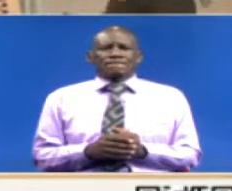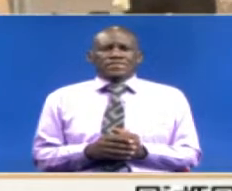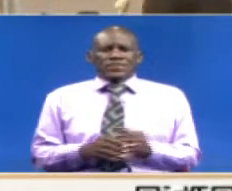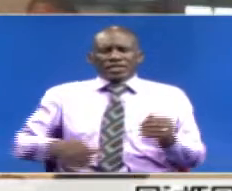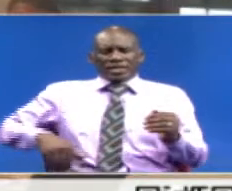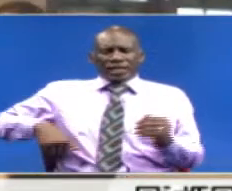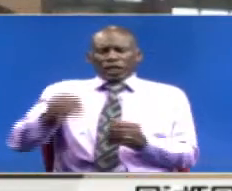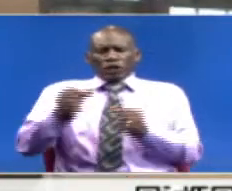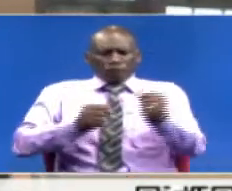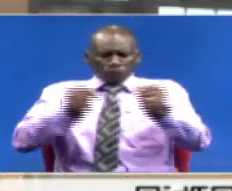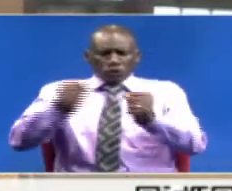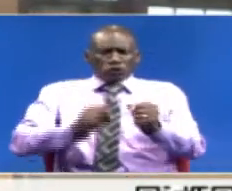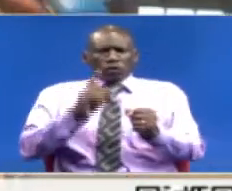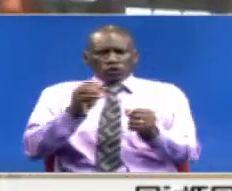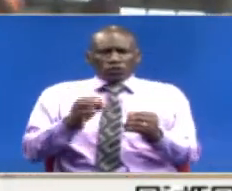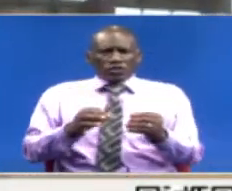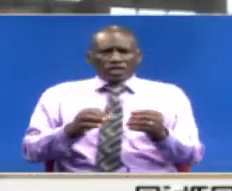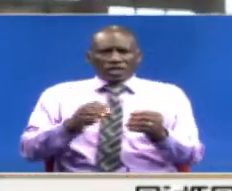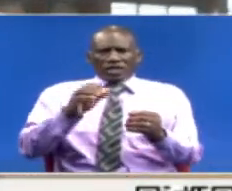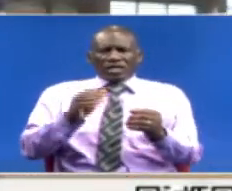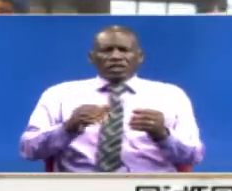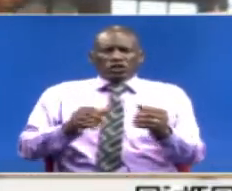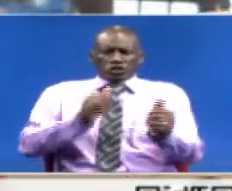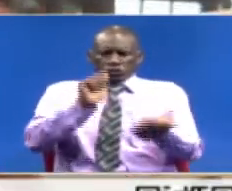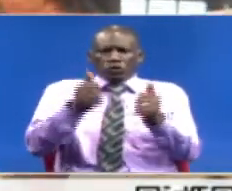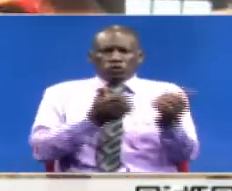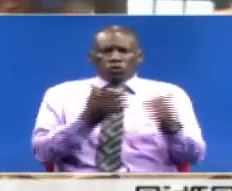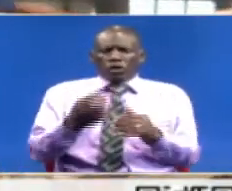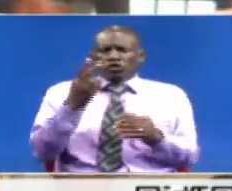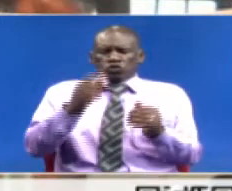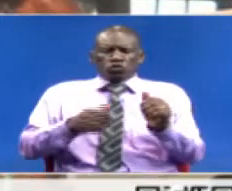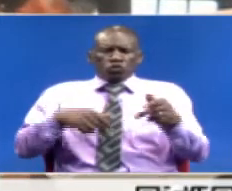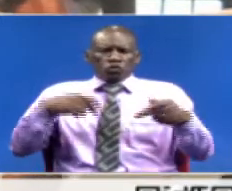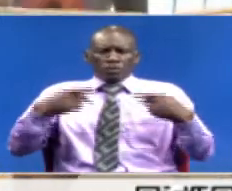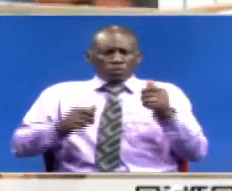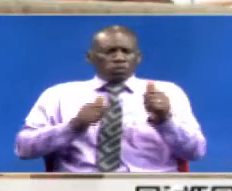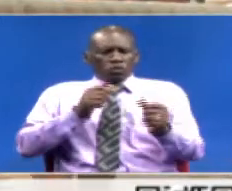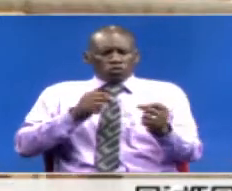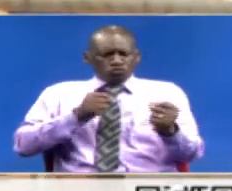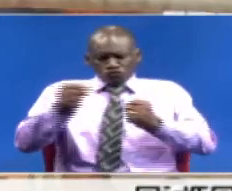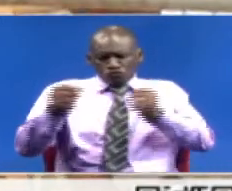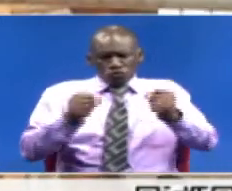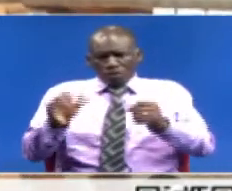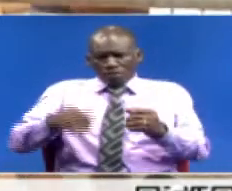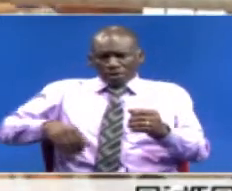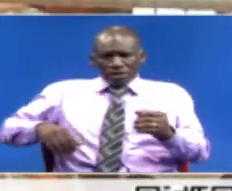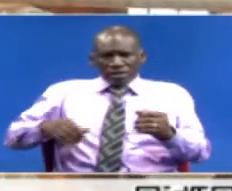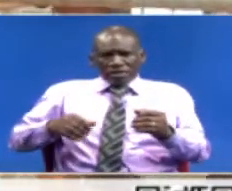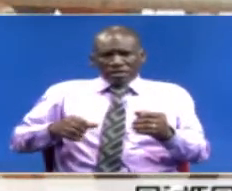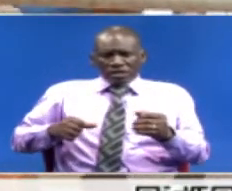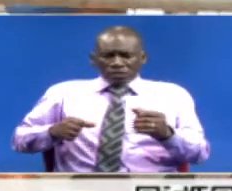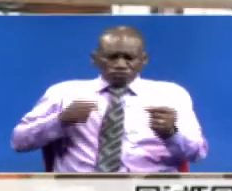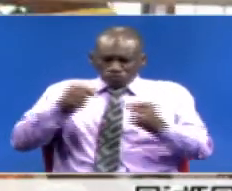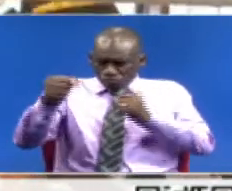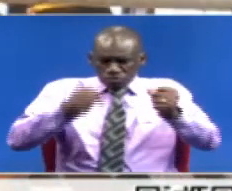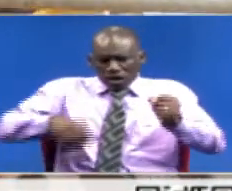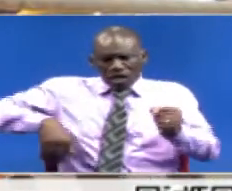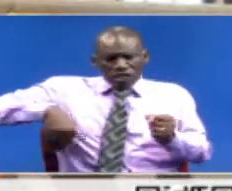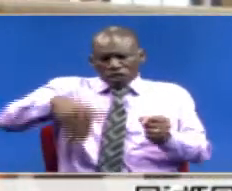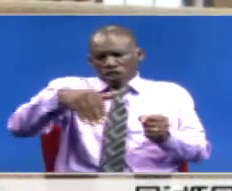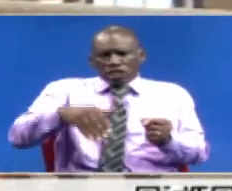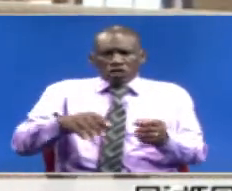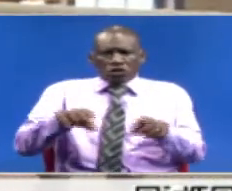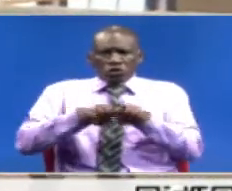Kickboxing is one of the martial arts sports where two competitors fight by hitting each other with their hands and kicking with their feet.